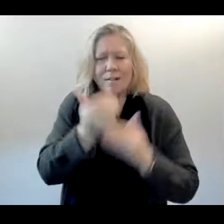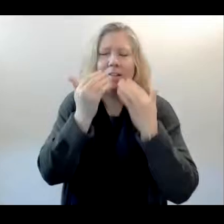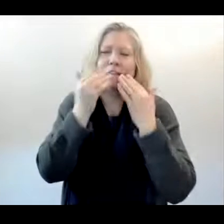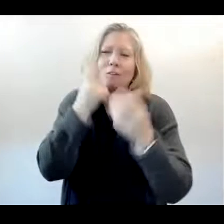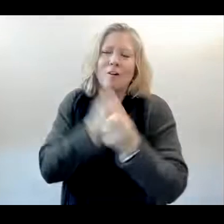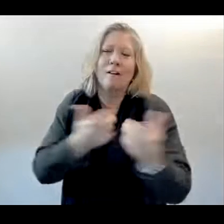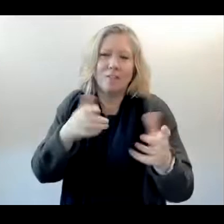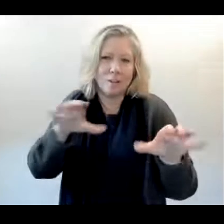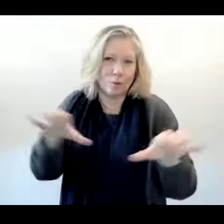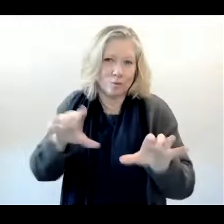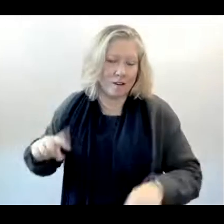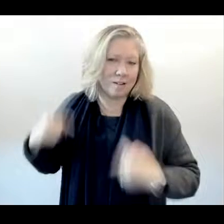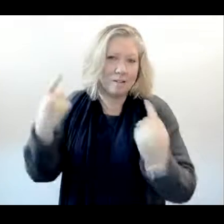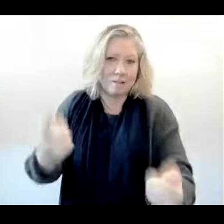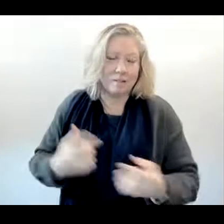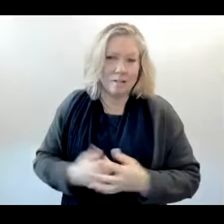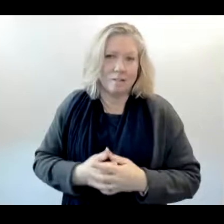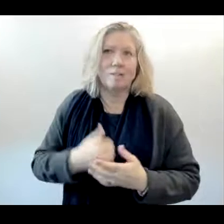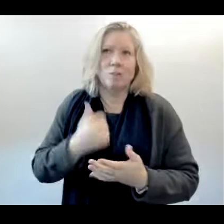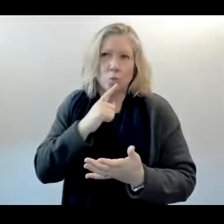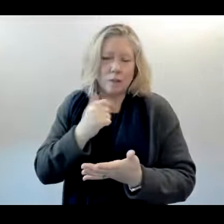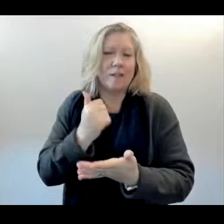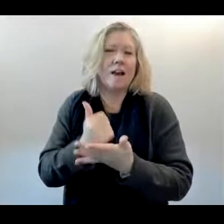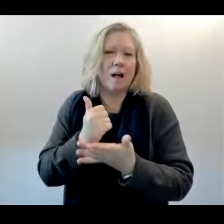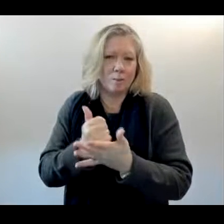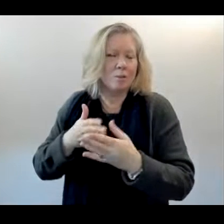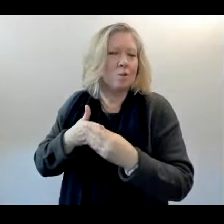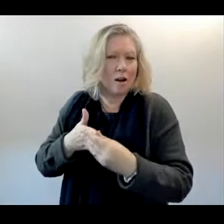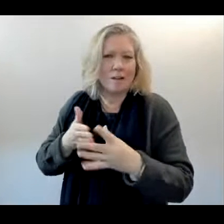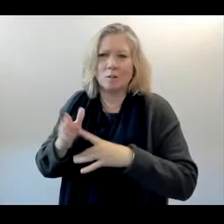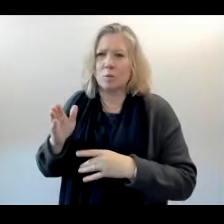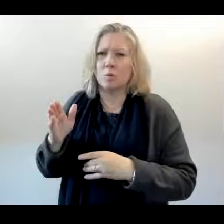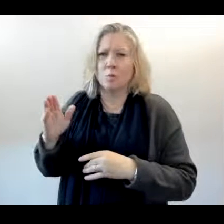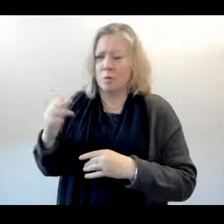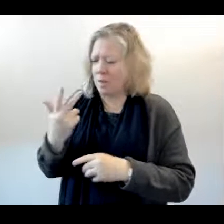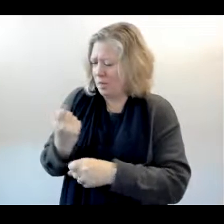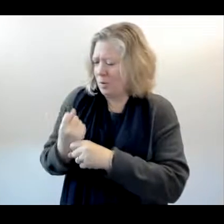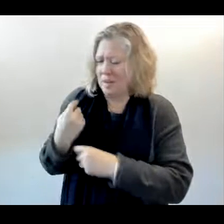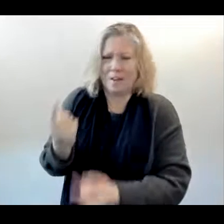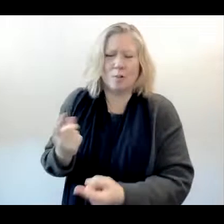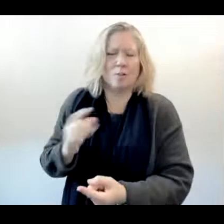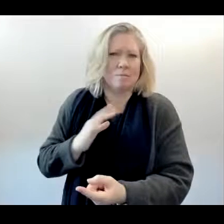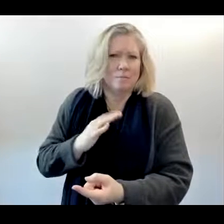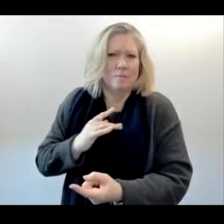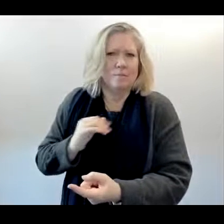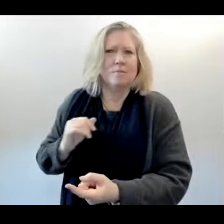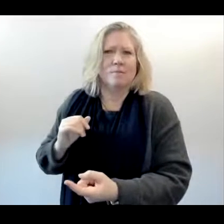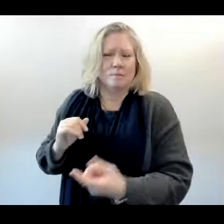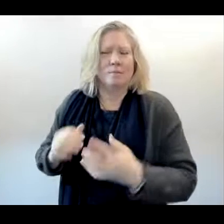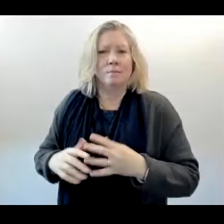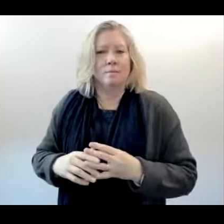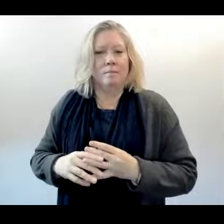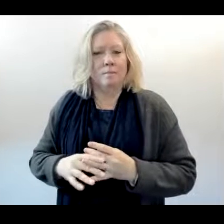to help shepherd the URA through these last several years. But as Kyle said, none of that work would have